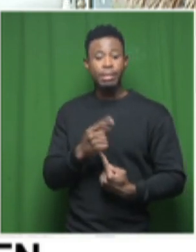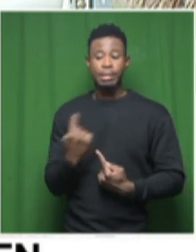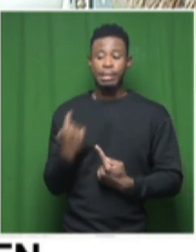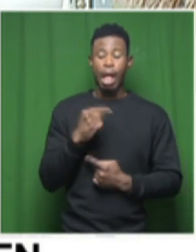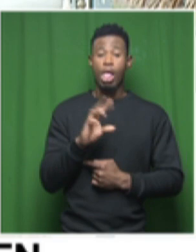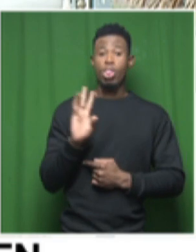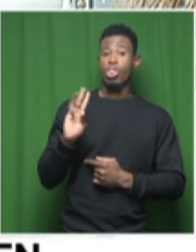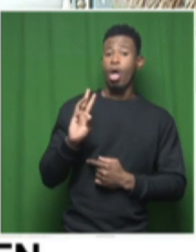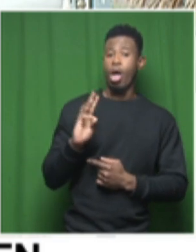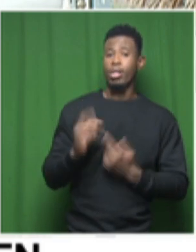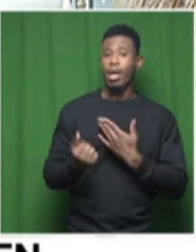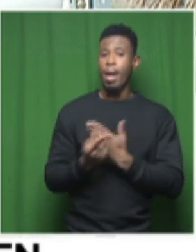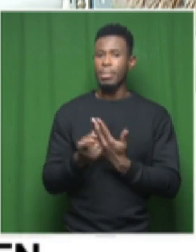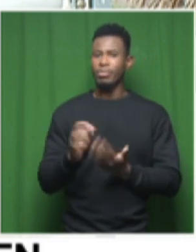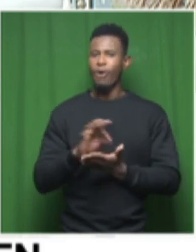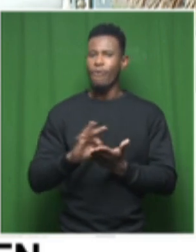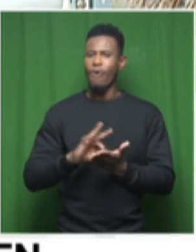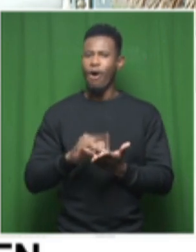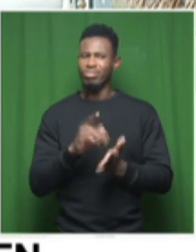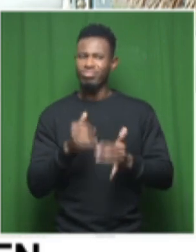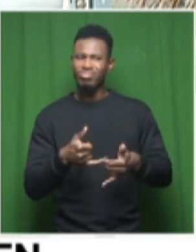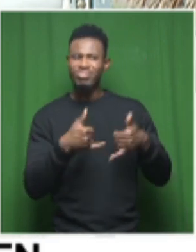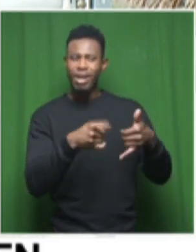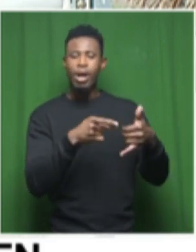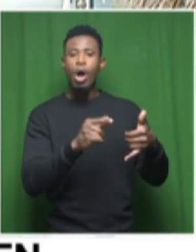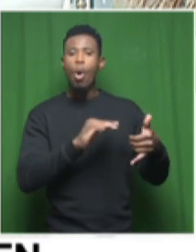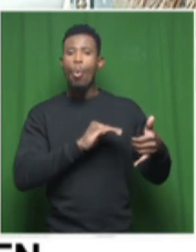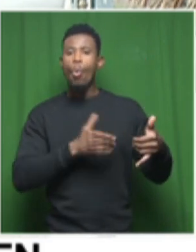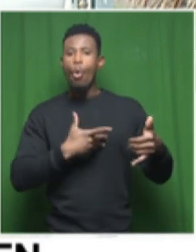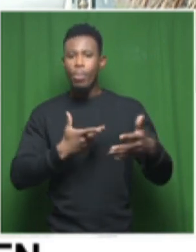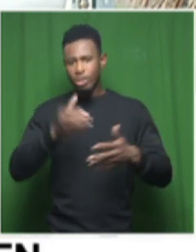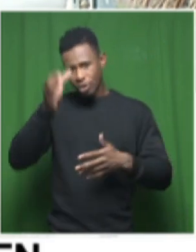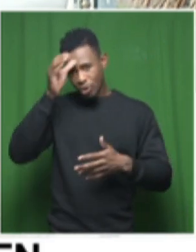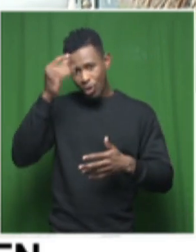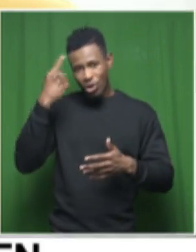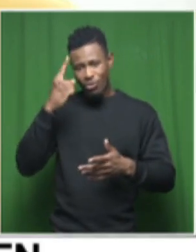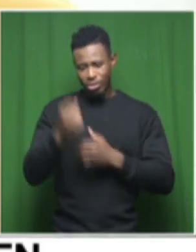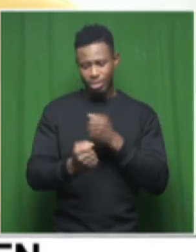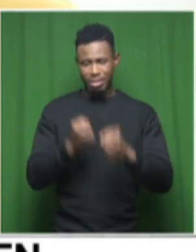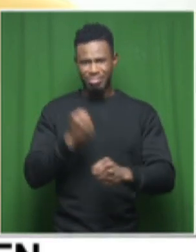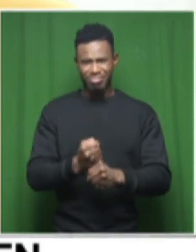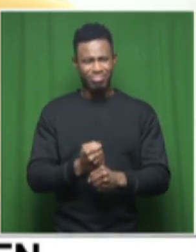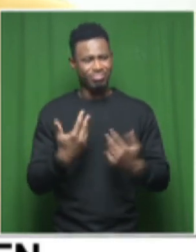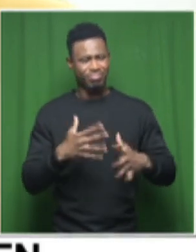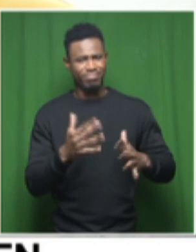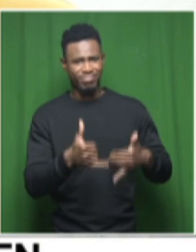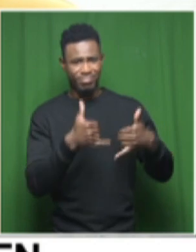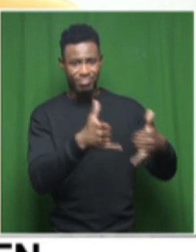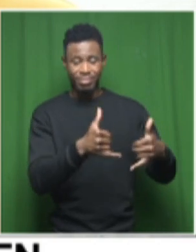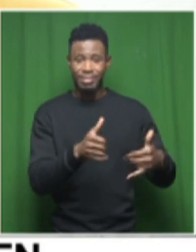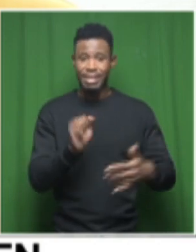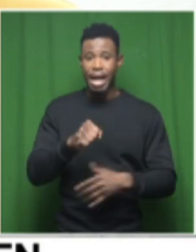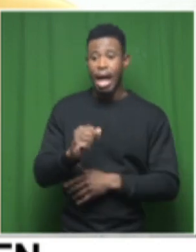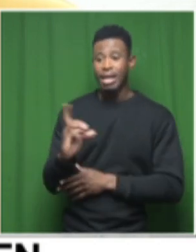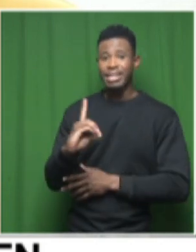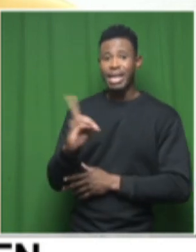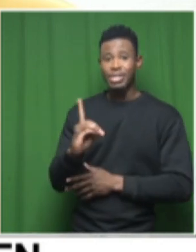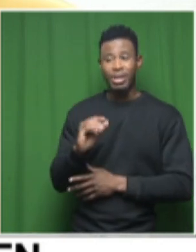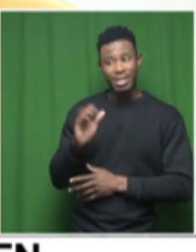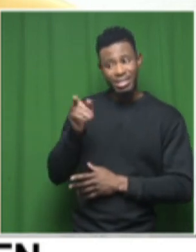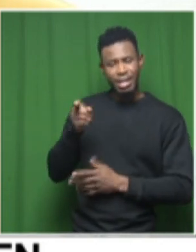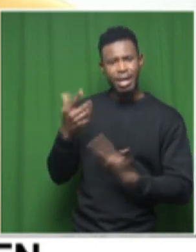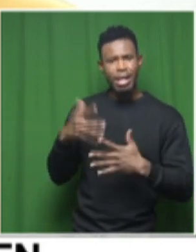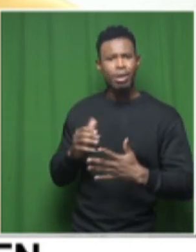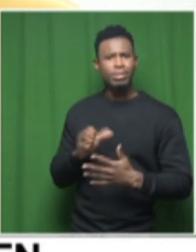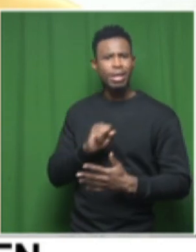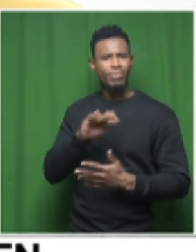as the Women's Coach of the Year for the continent. And Desiree, no doubt, is South Africa's hero at the moment. And you also